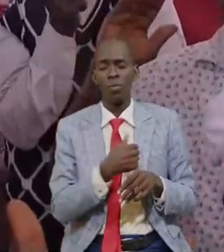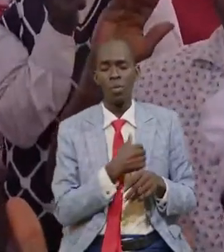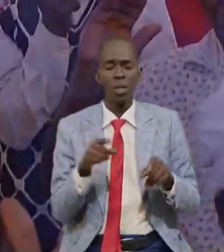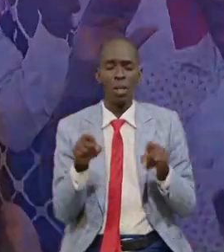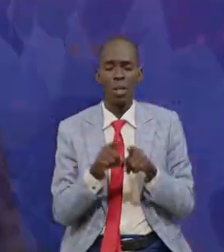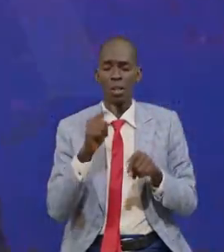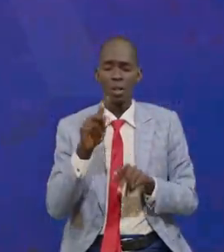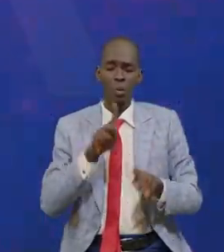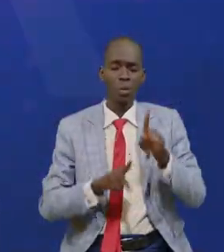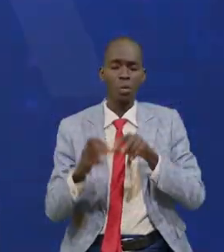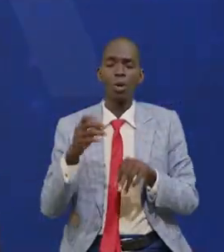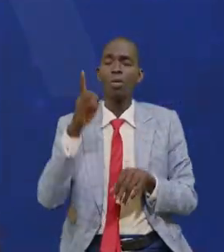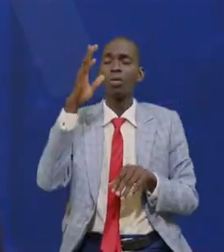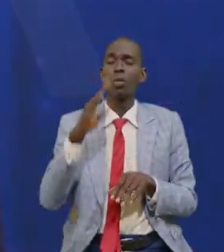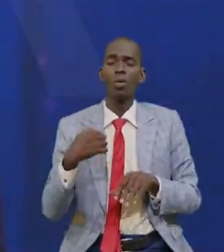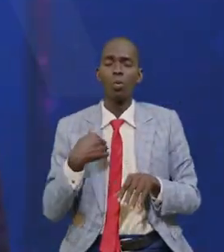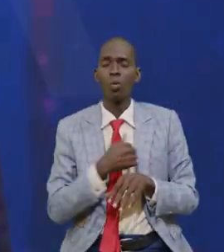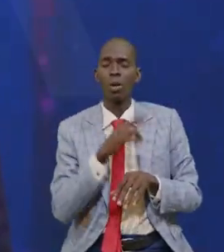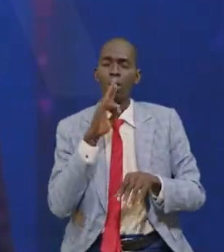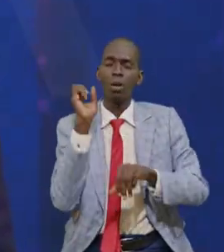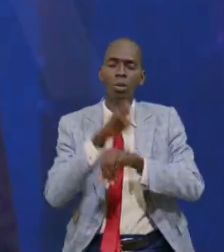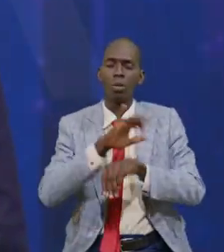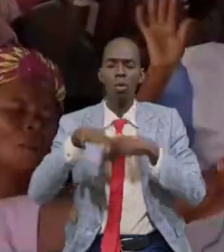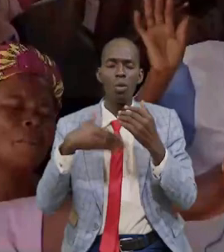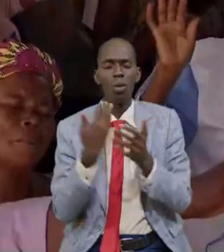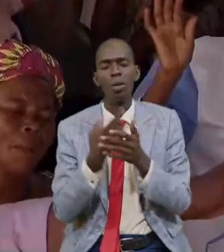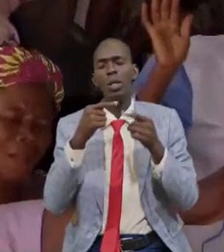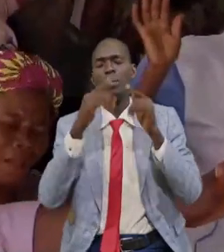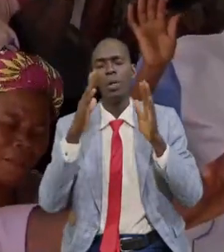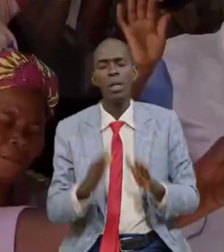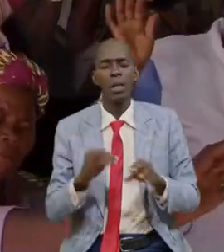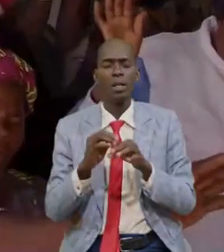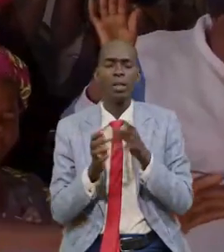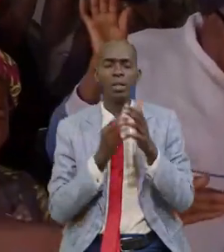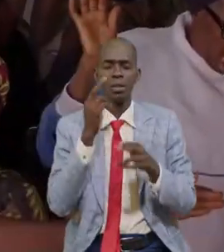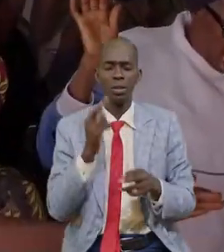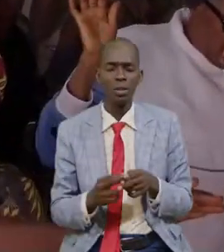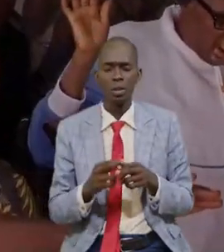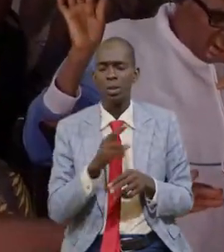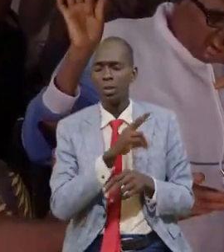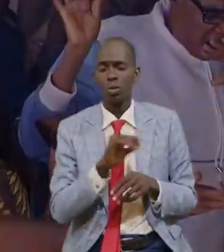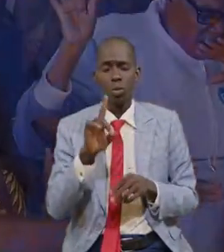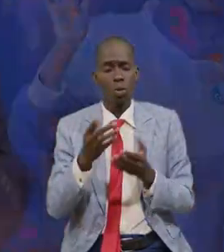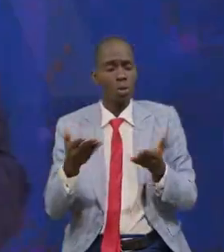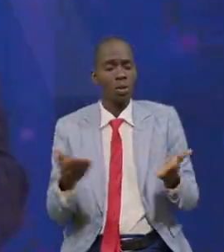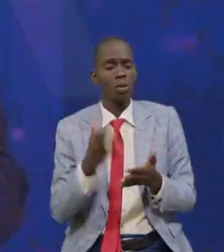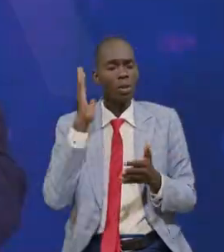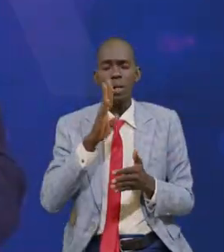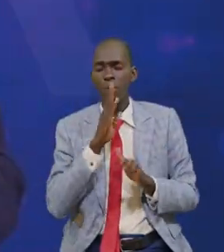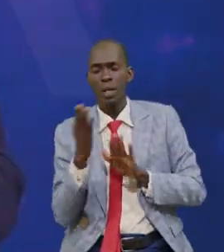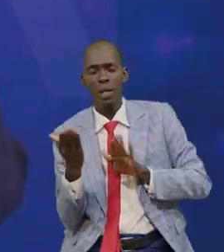of God, we're conquering all the Amalekites. Nobody here will be left